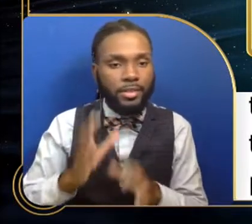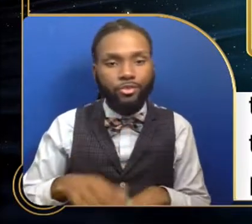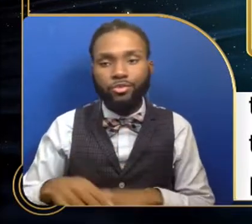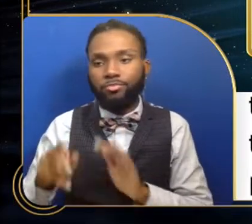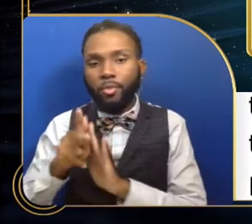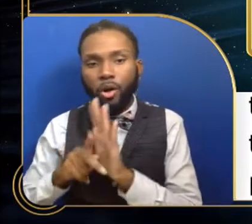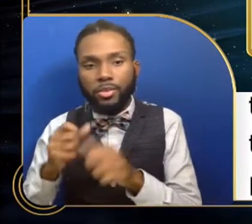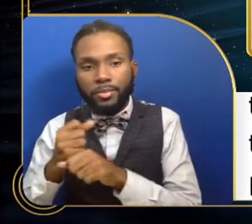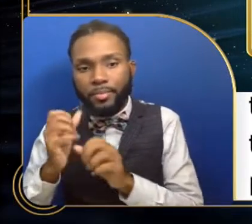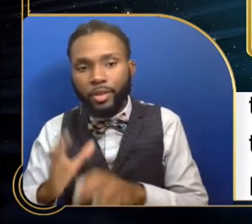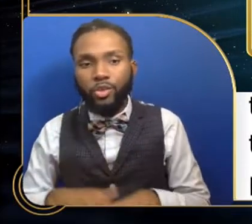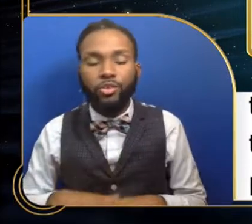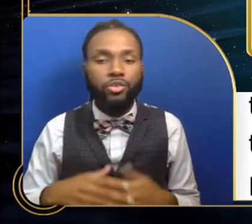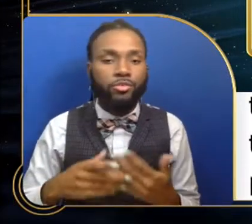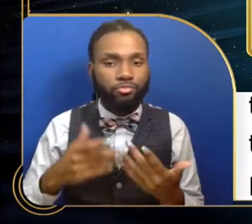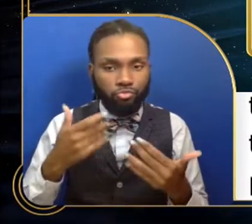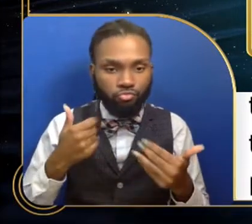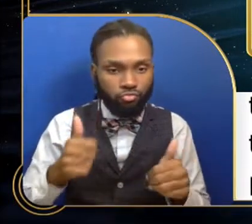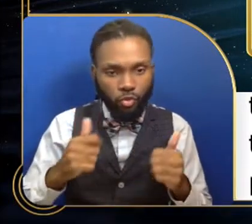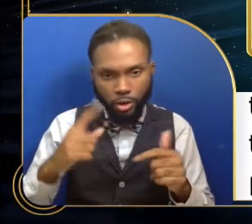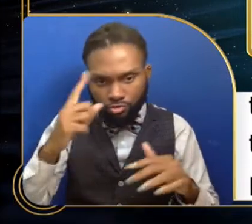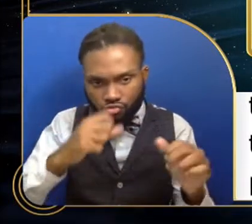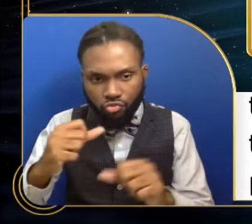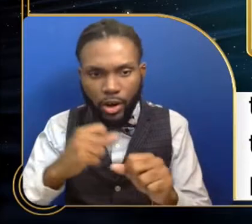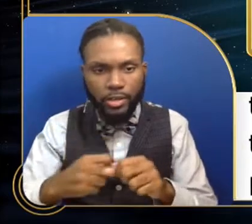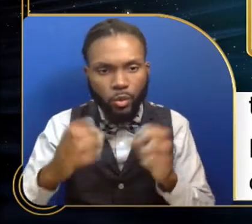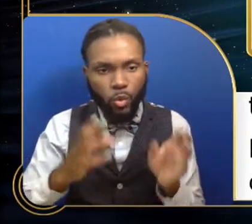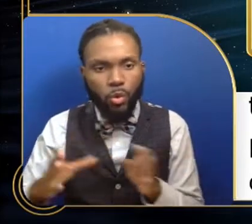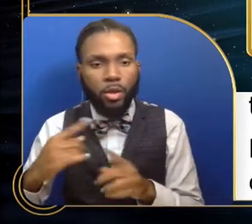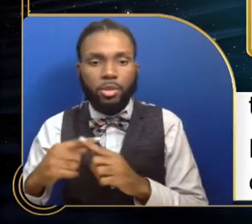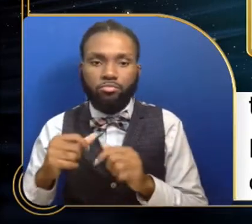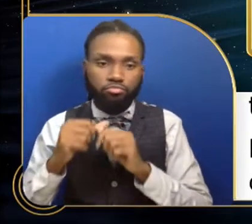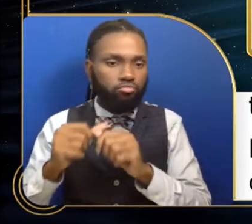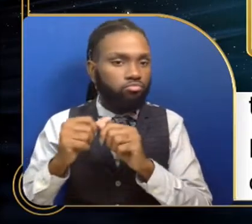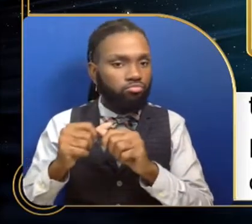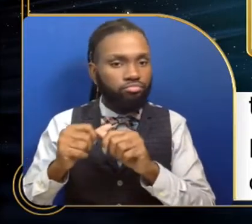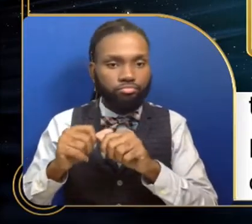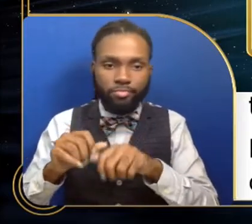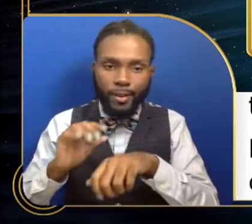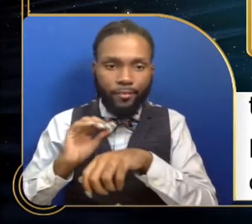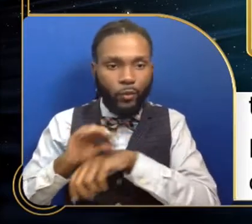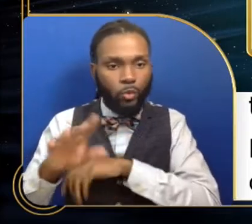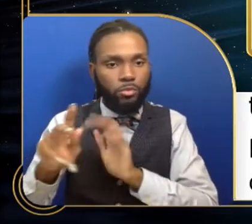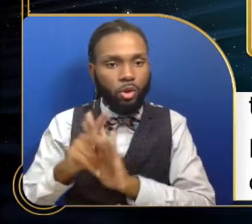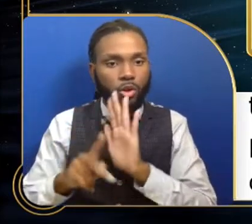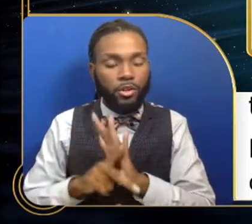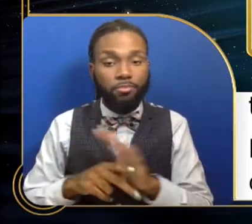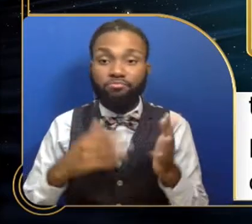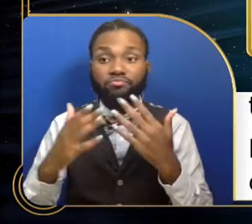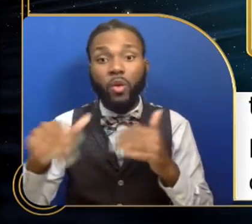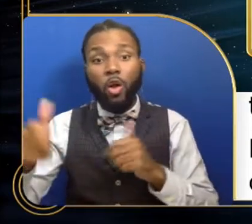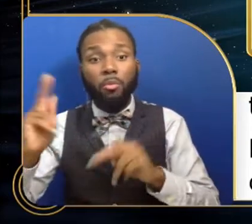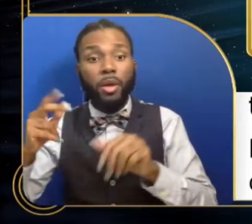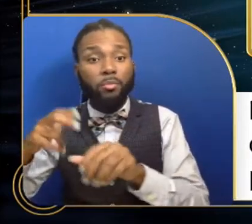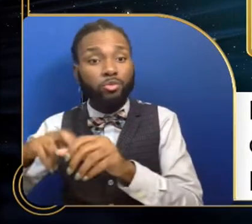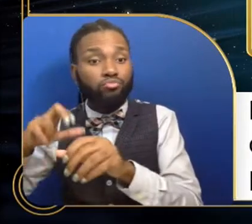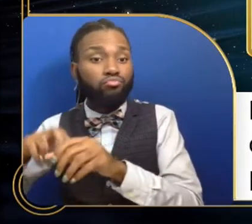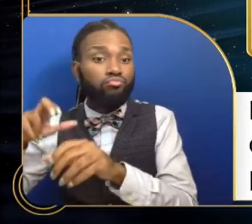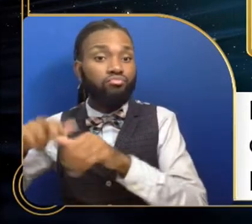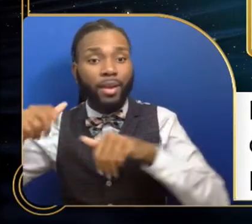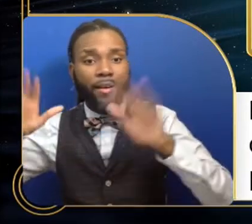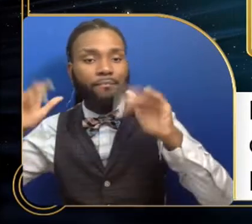strategize, organize, and consistently influence policy. Even when others have given up, Laura is always there